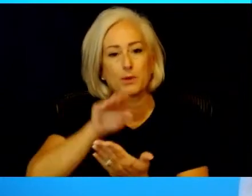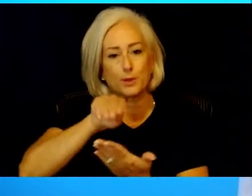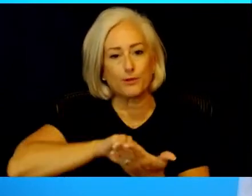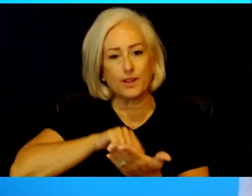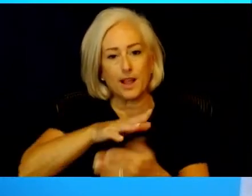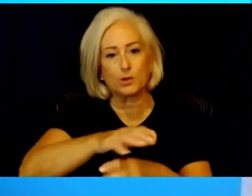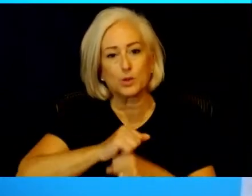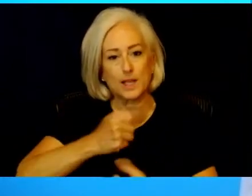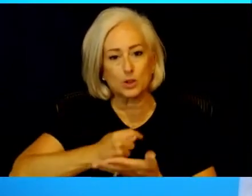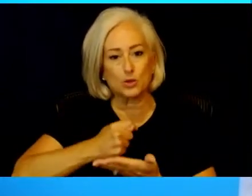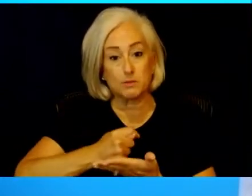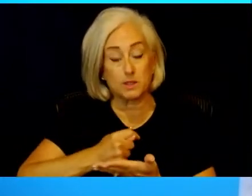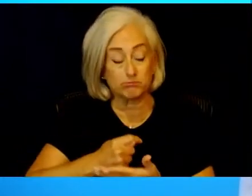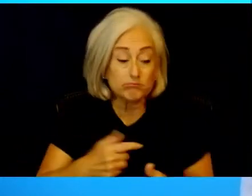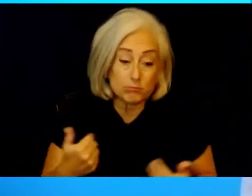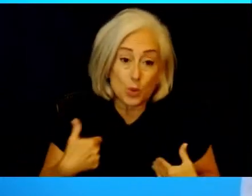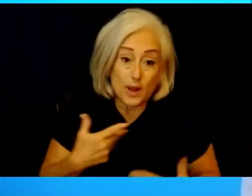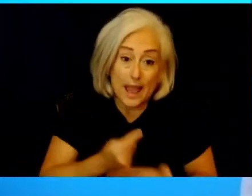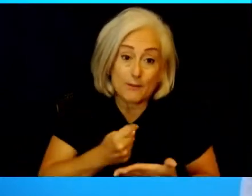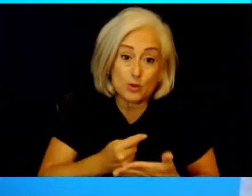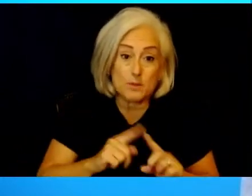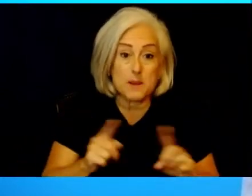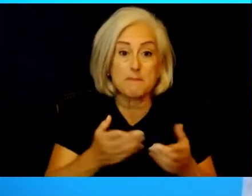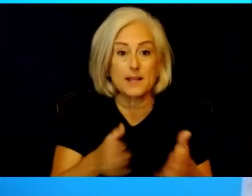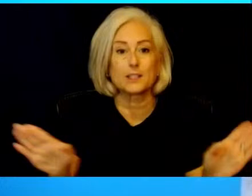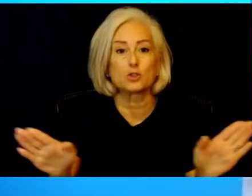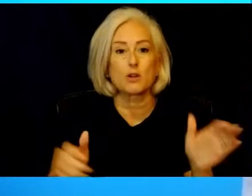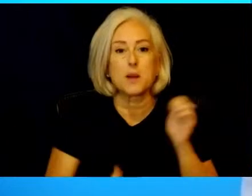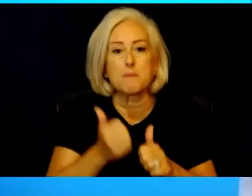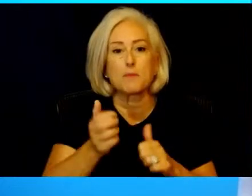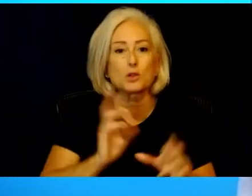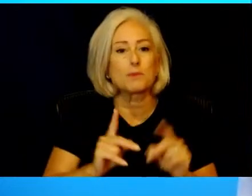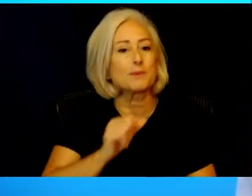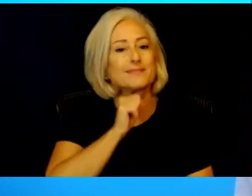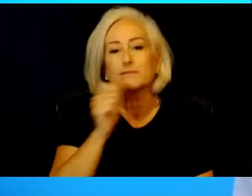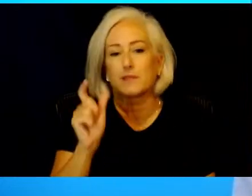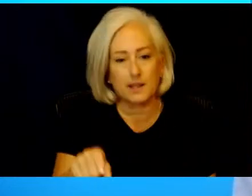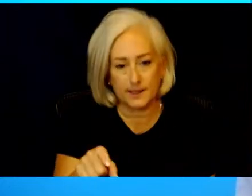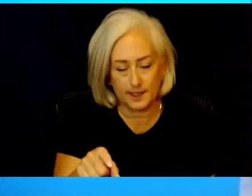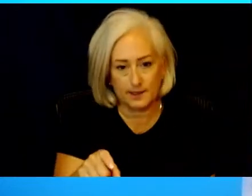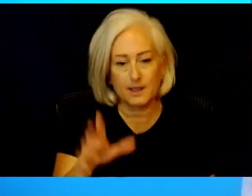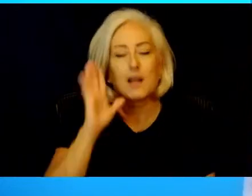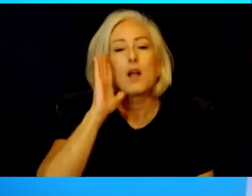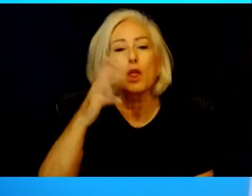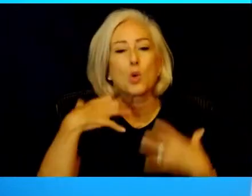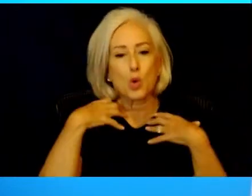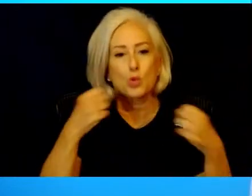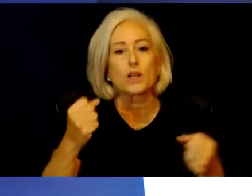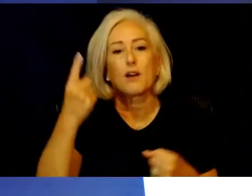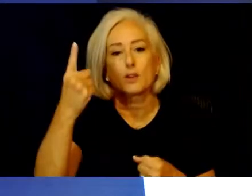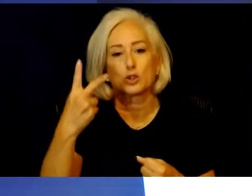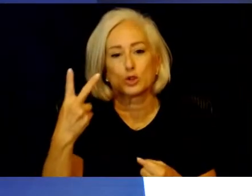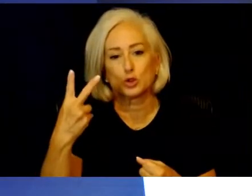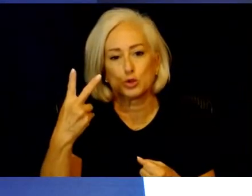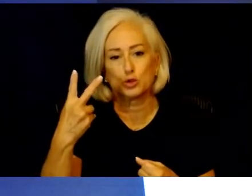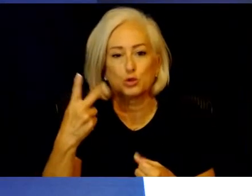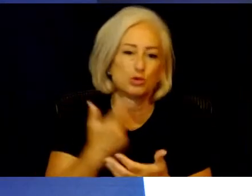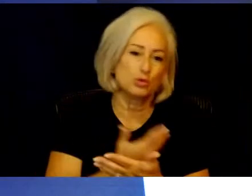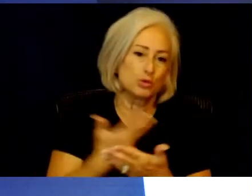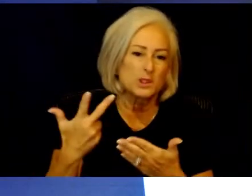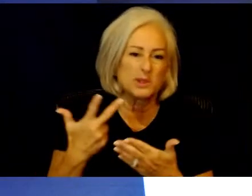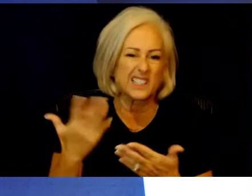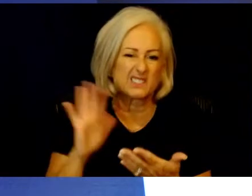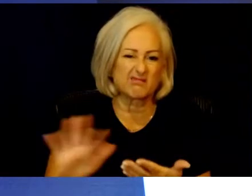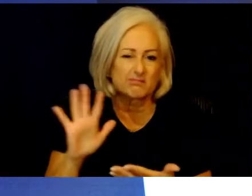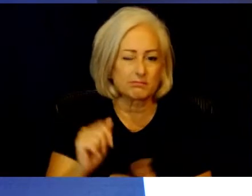treatment, but in general, most people will not need treatment. They will recover in 2 to 3 weeks. What happens to you when you get it? You just